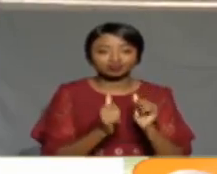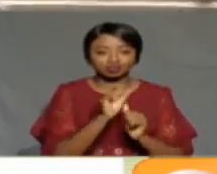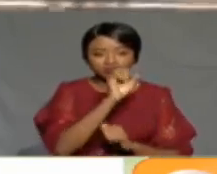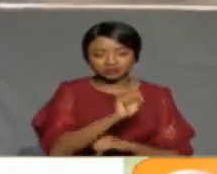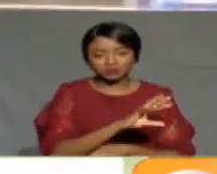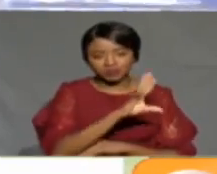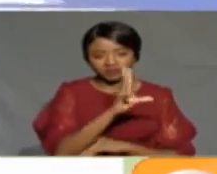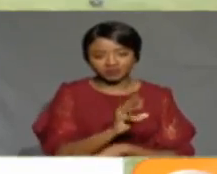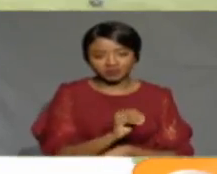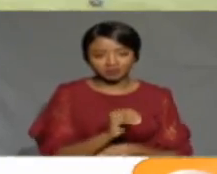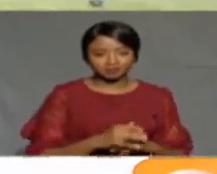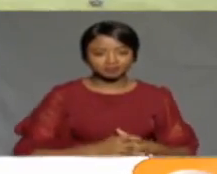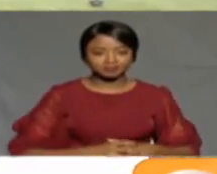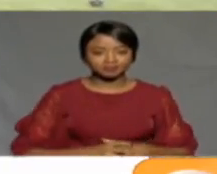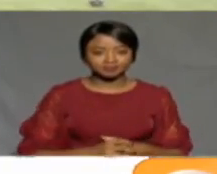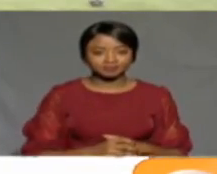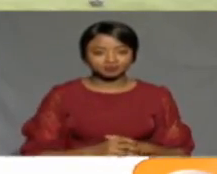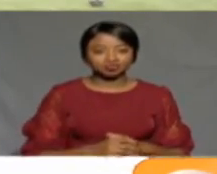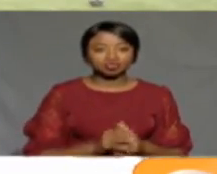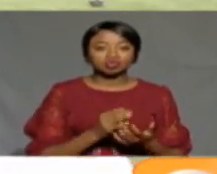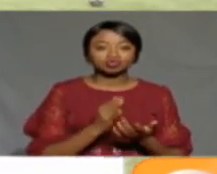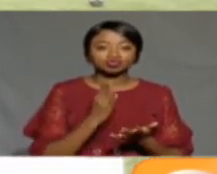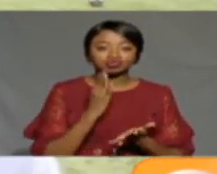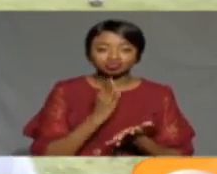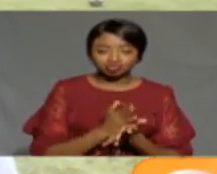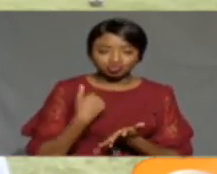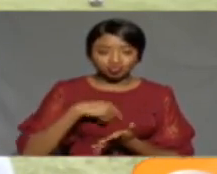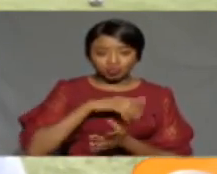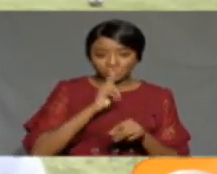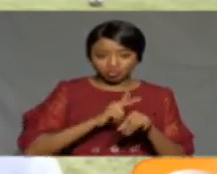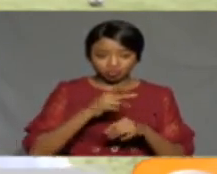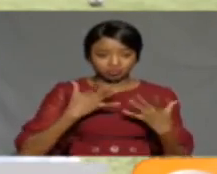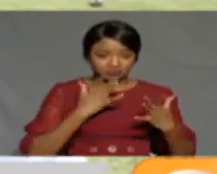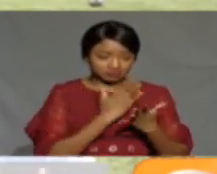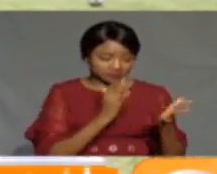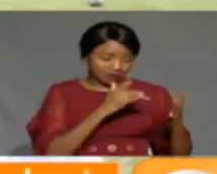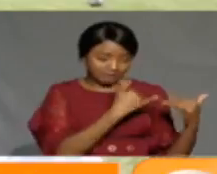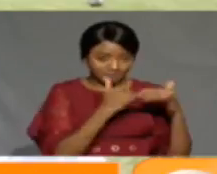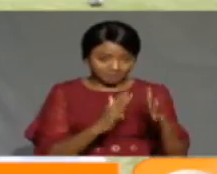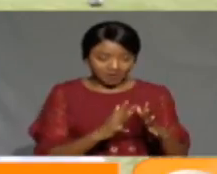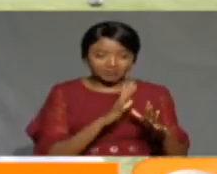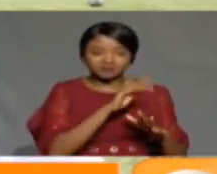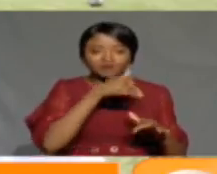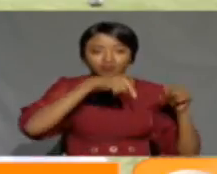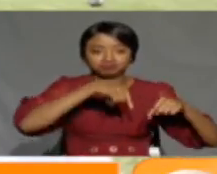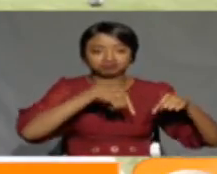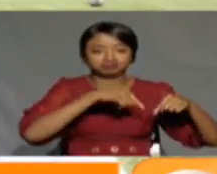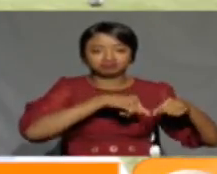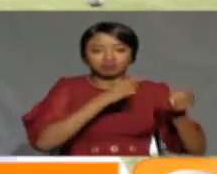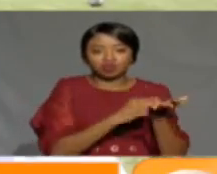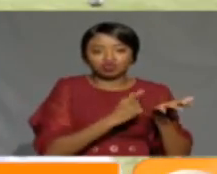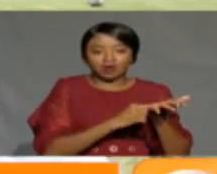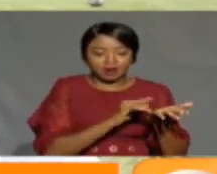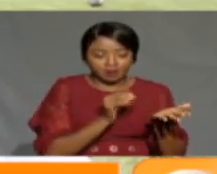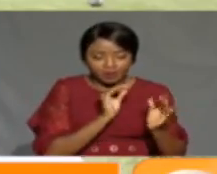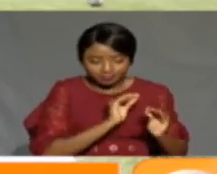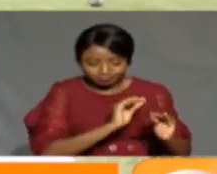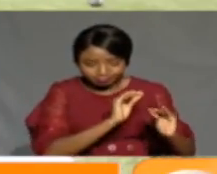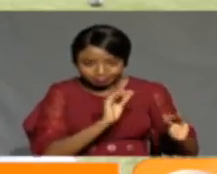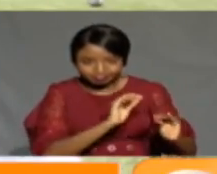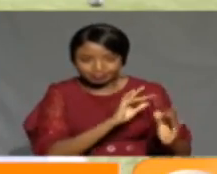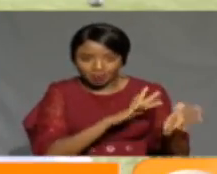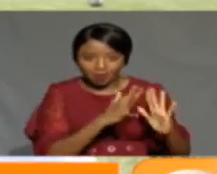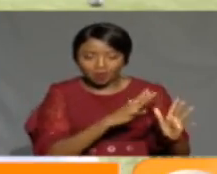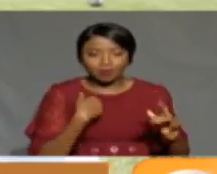Sundowns. We are using some players at home best to prepare them for our game against